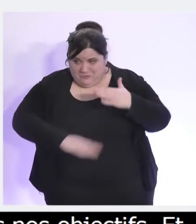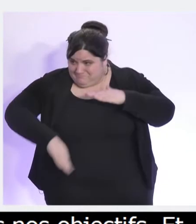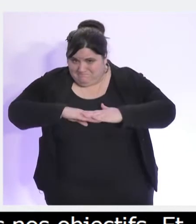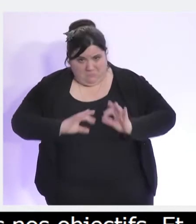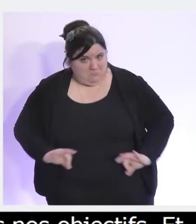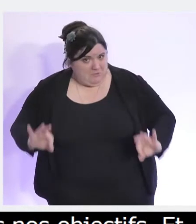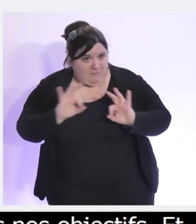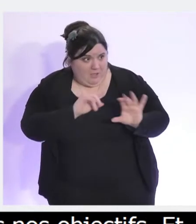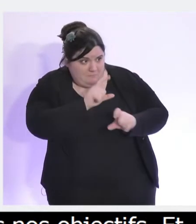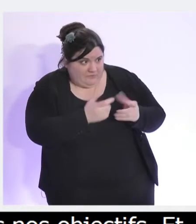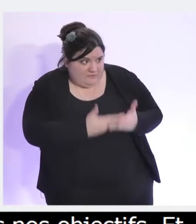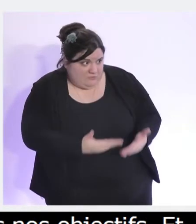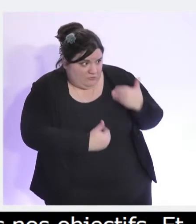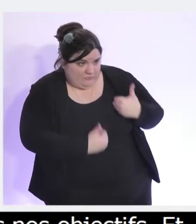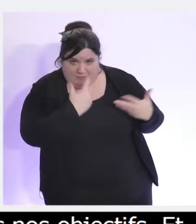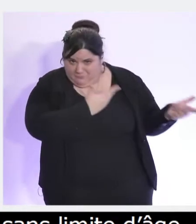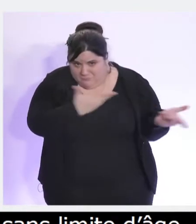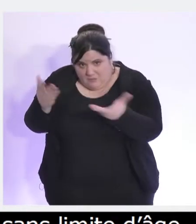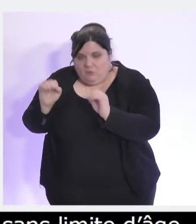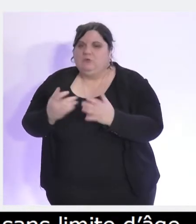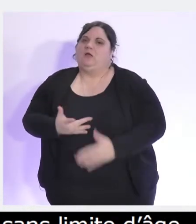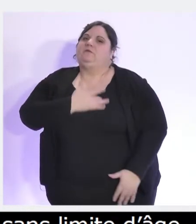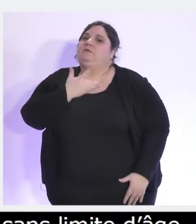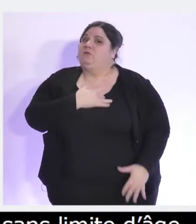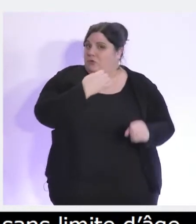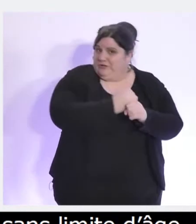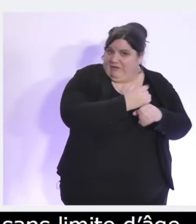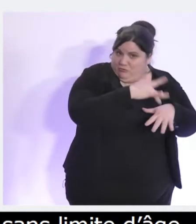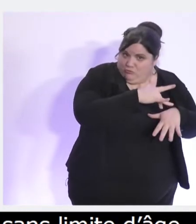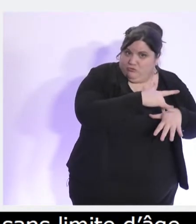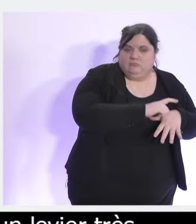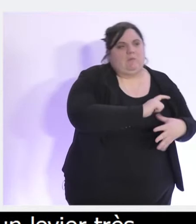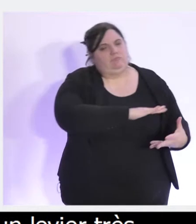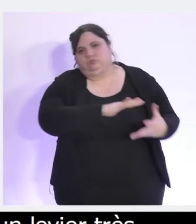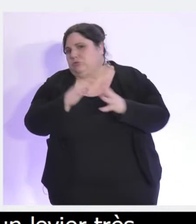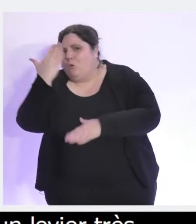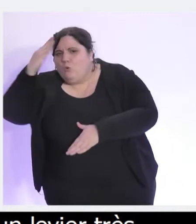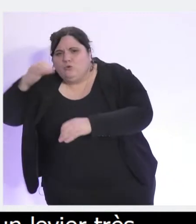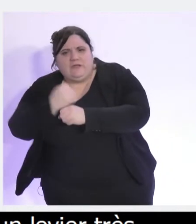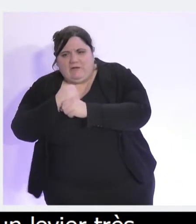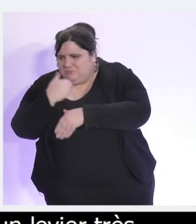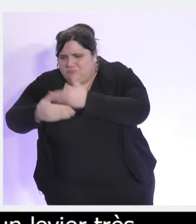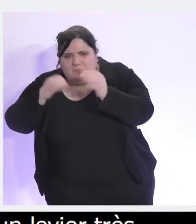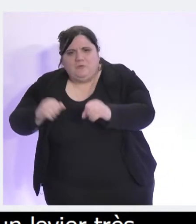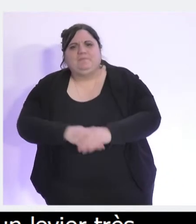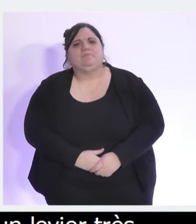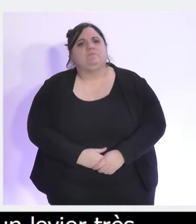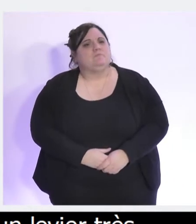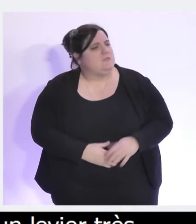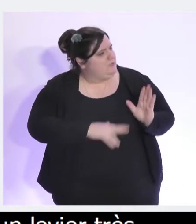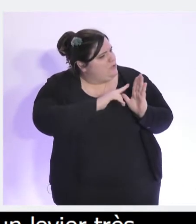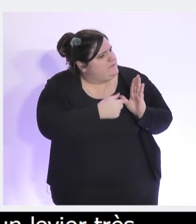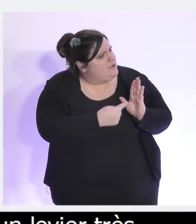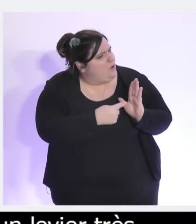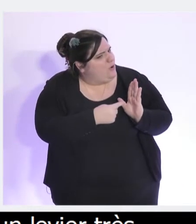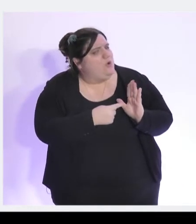Very interesting lever working on professional reconversion. Cette année, enfin avec Madame Borne. So it